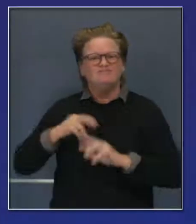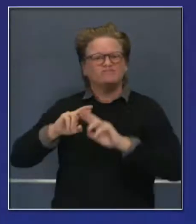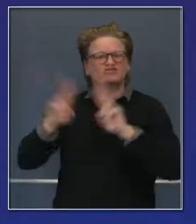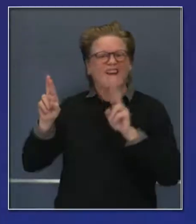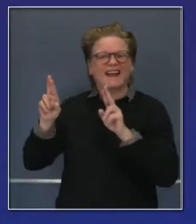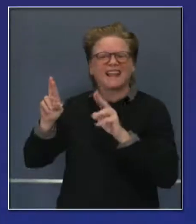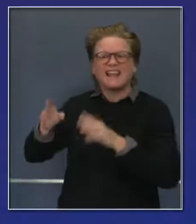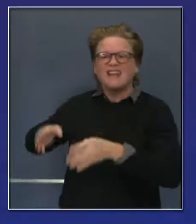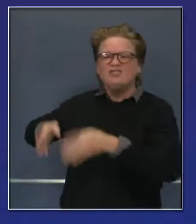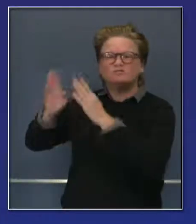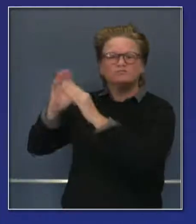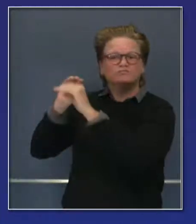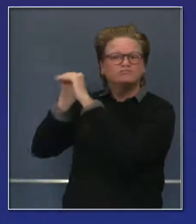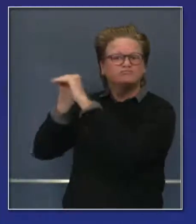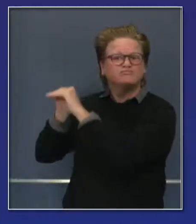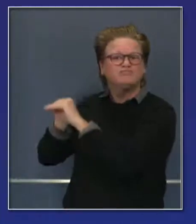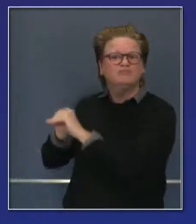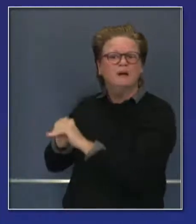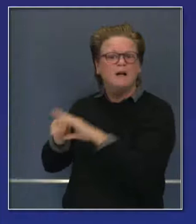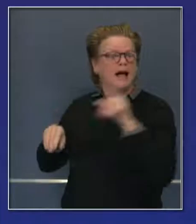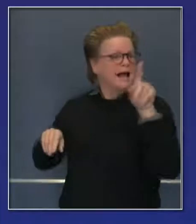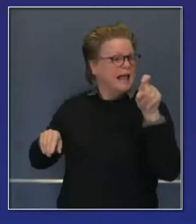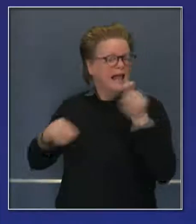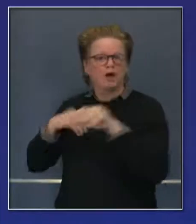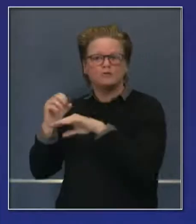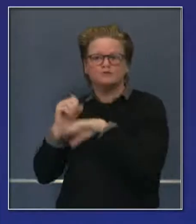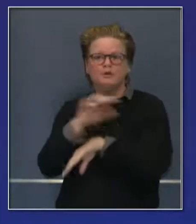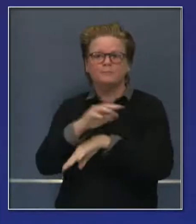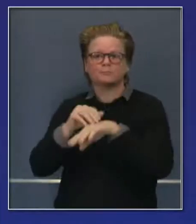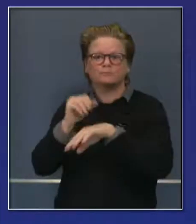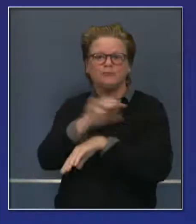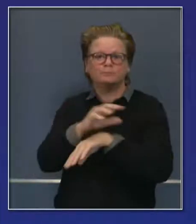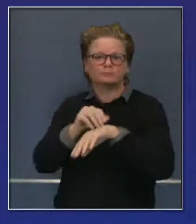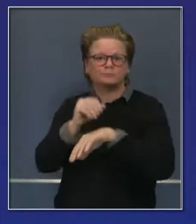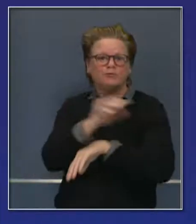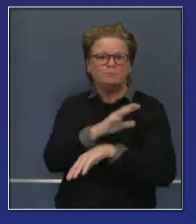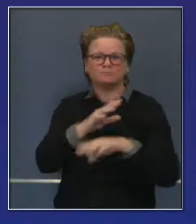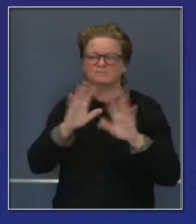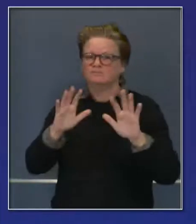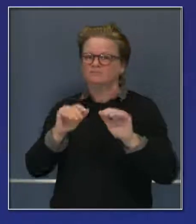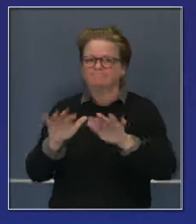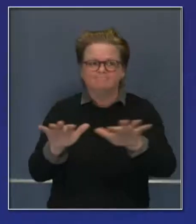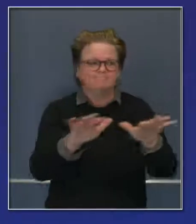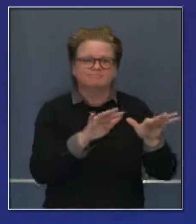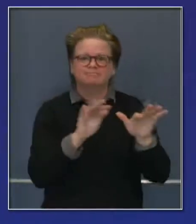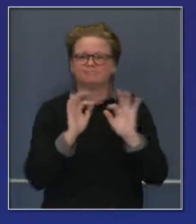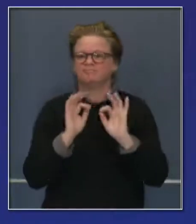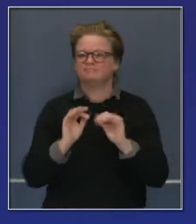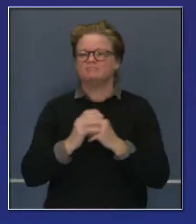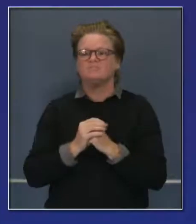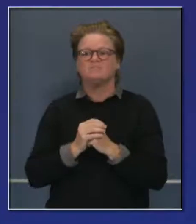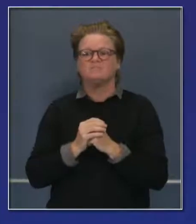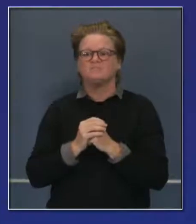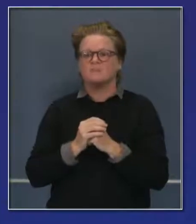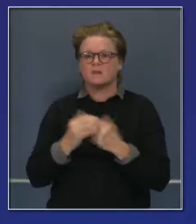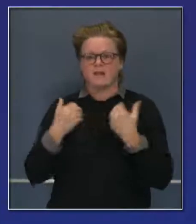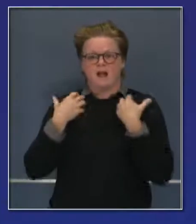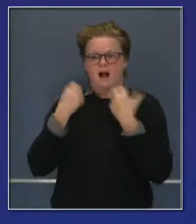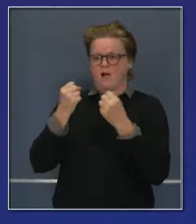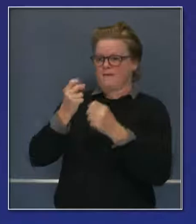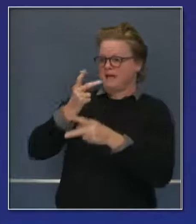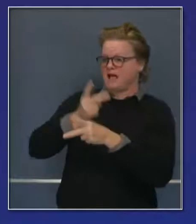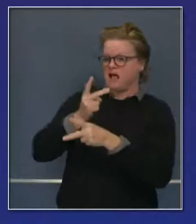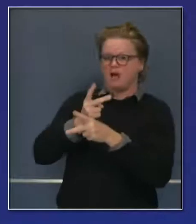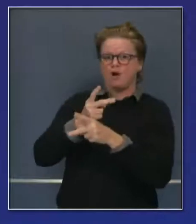All of that, in addition to what the healthcare delivery system is providing directly for themselves, meaning what the hospitals are procuring directly,